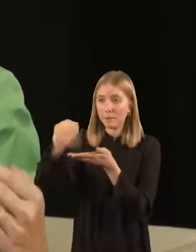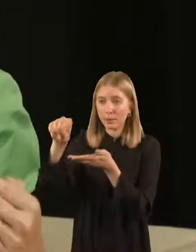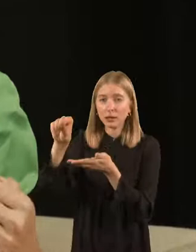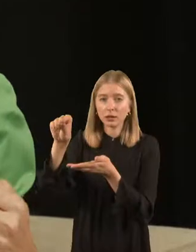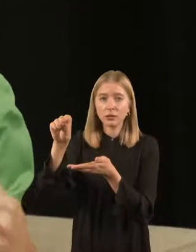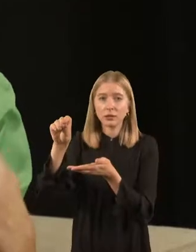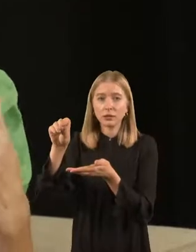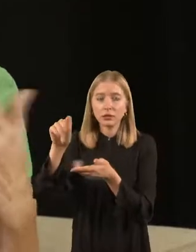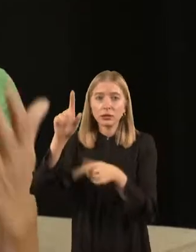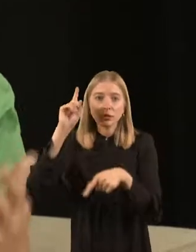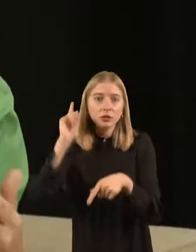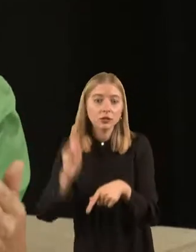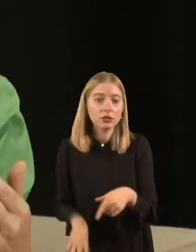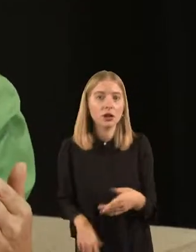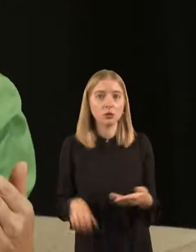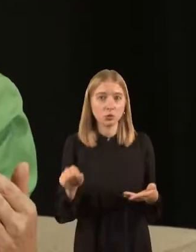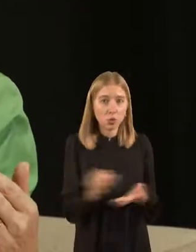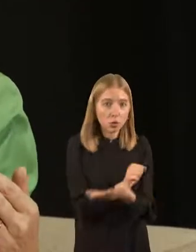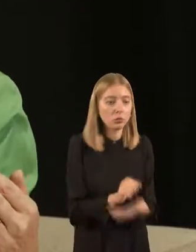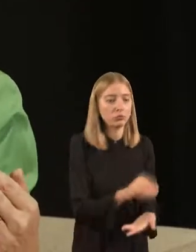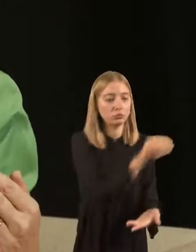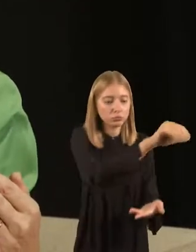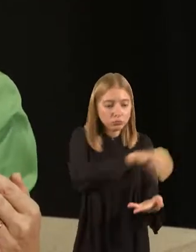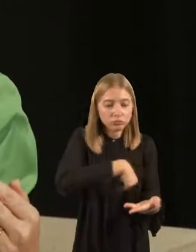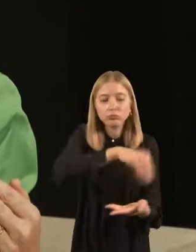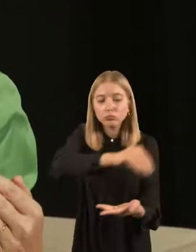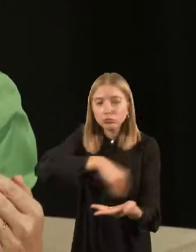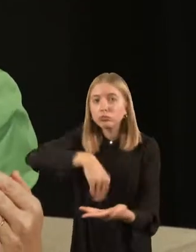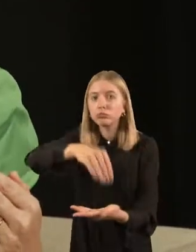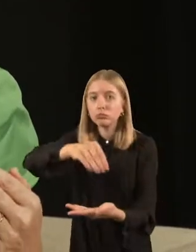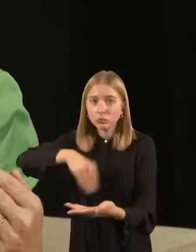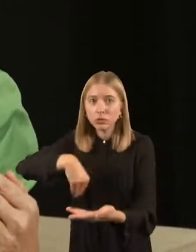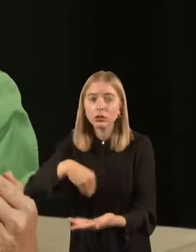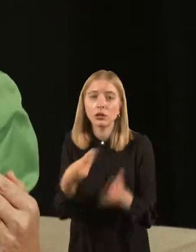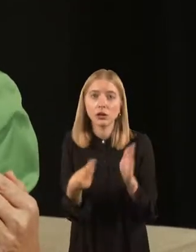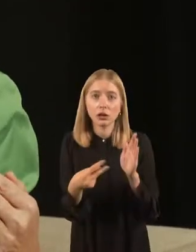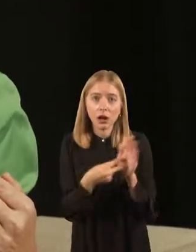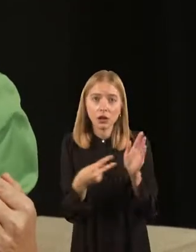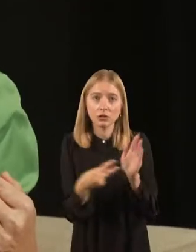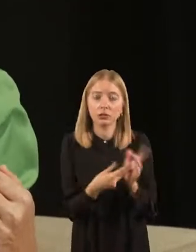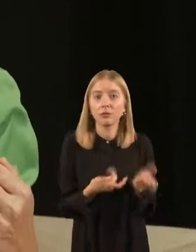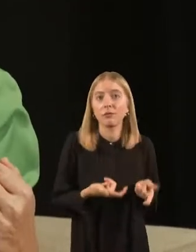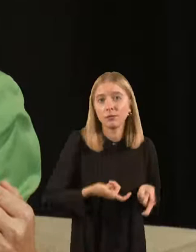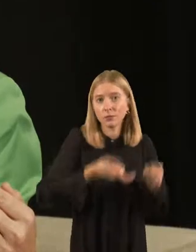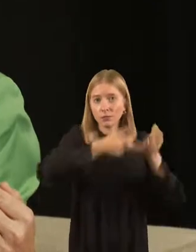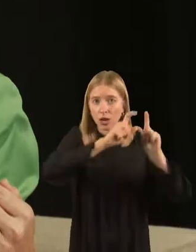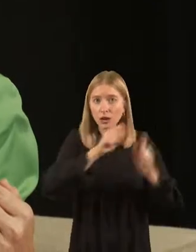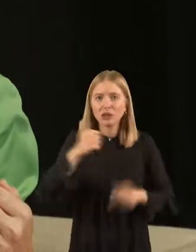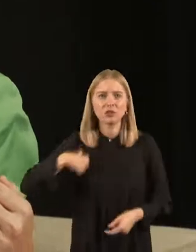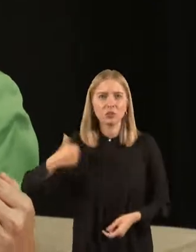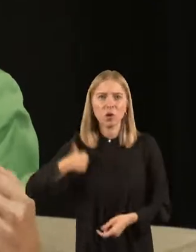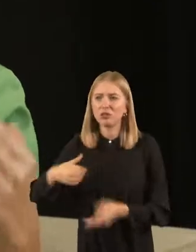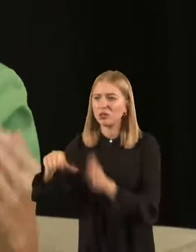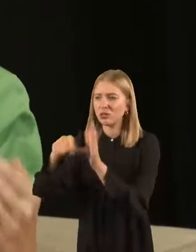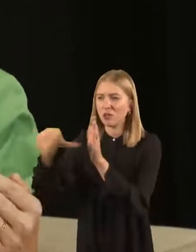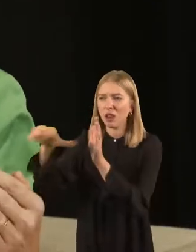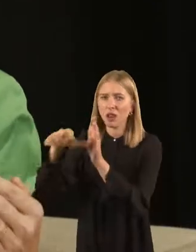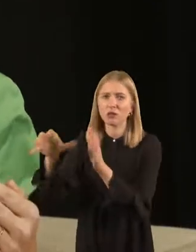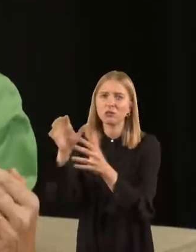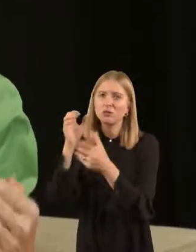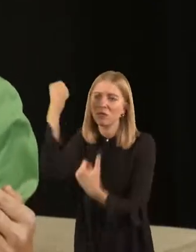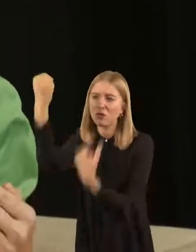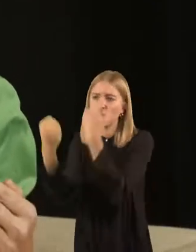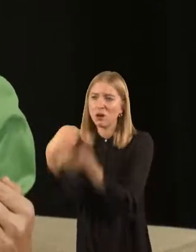involve communities. But at the moment, we have a situation when even the purchase of electric